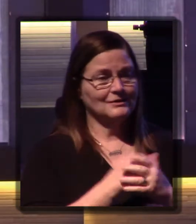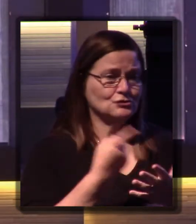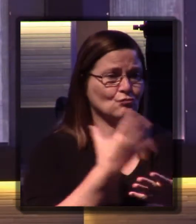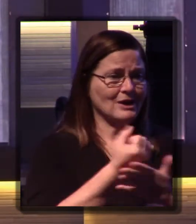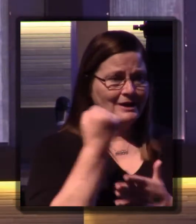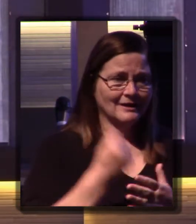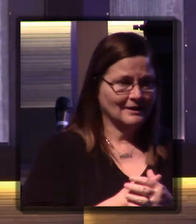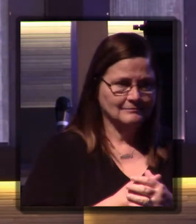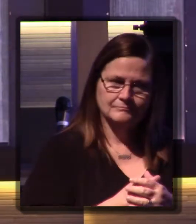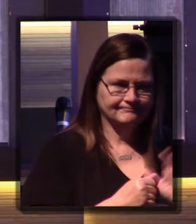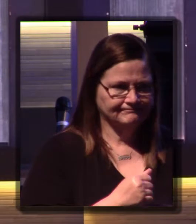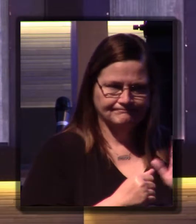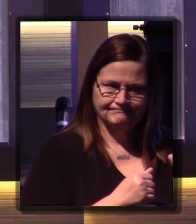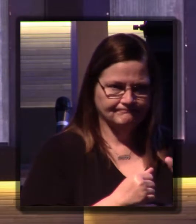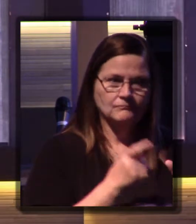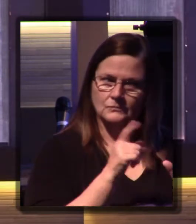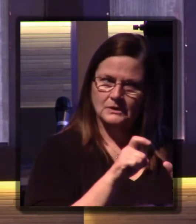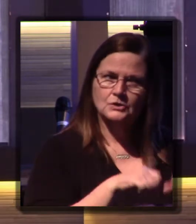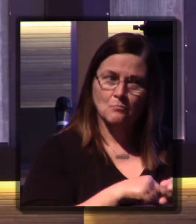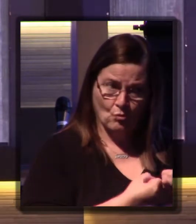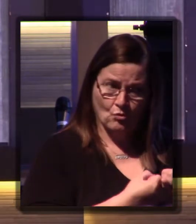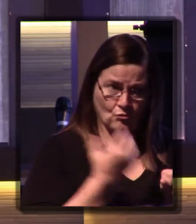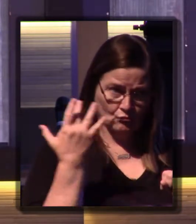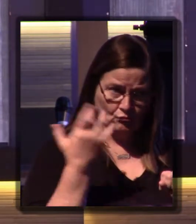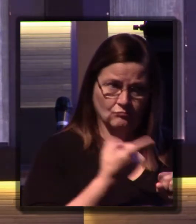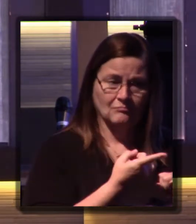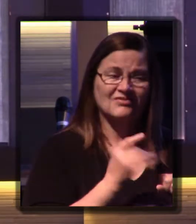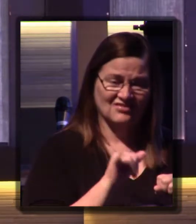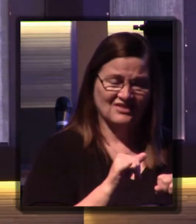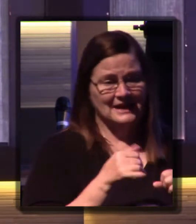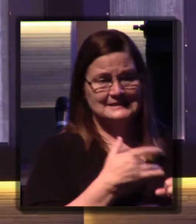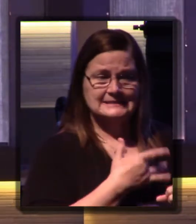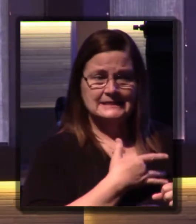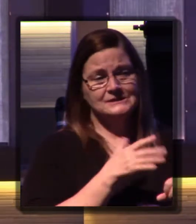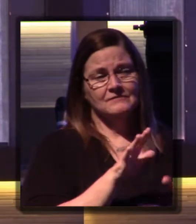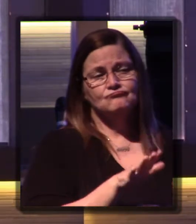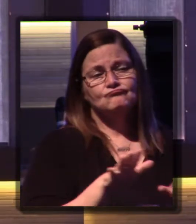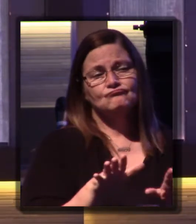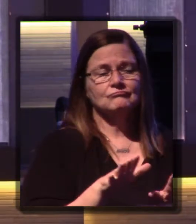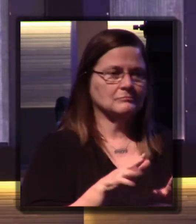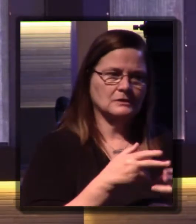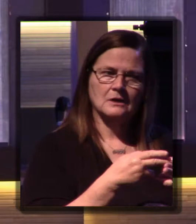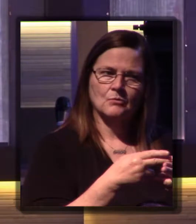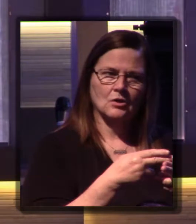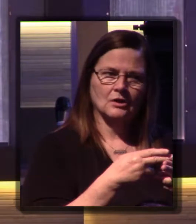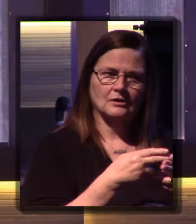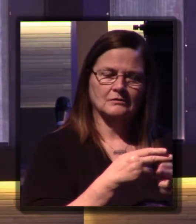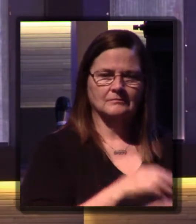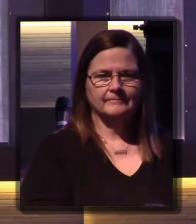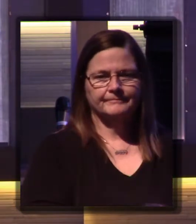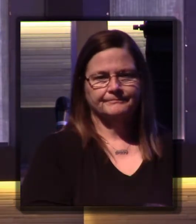winning. And he says, no, you need to mourn because that sense of ease is